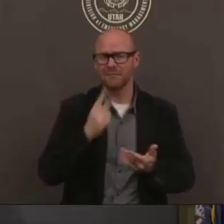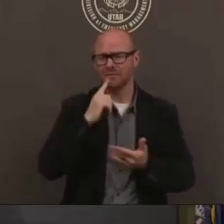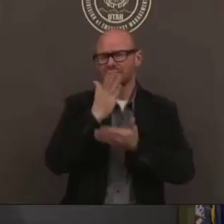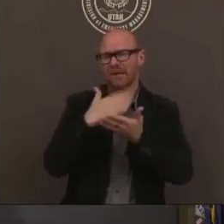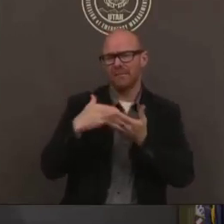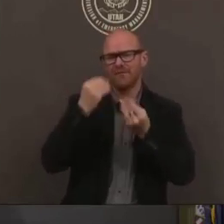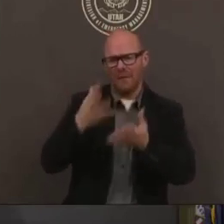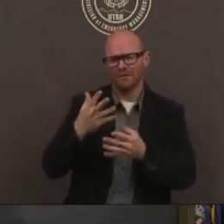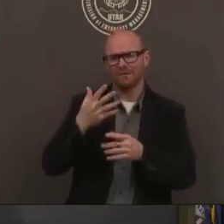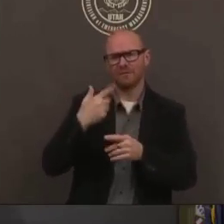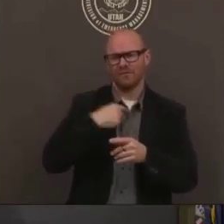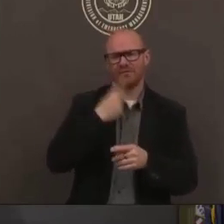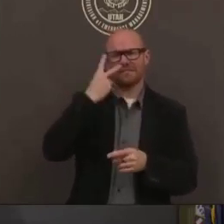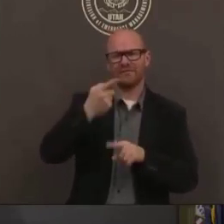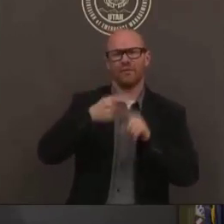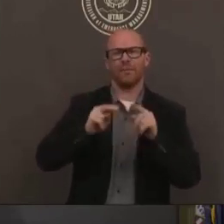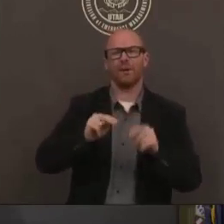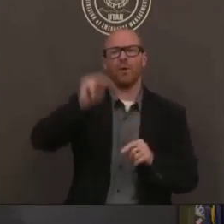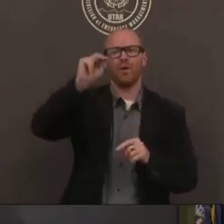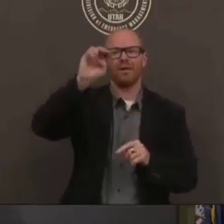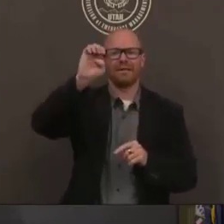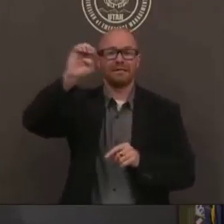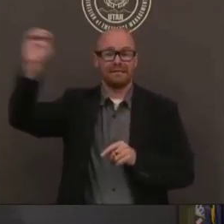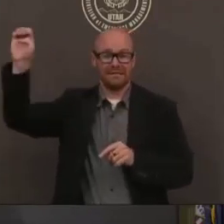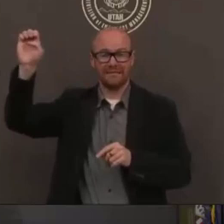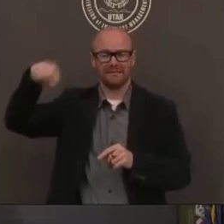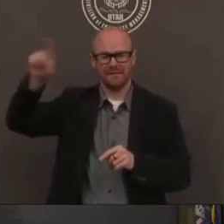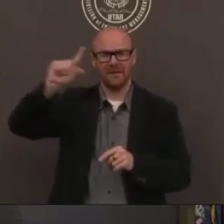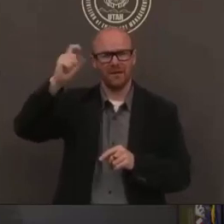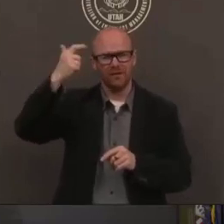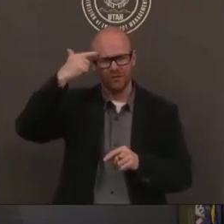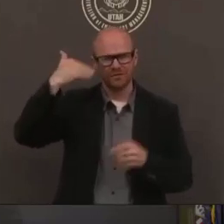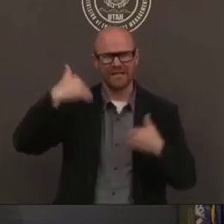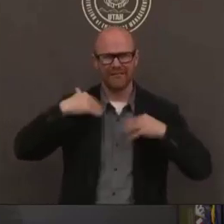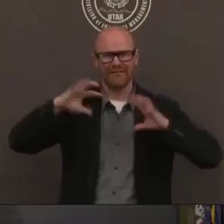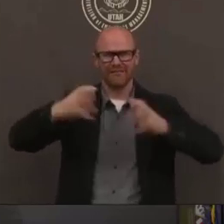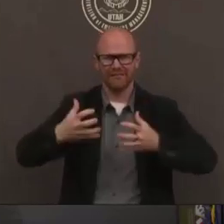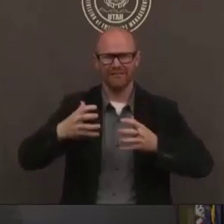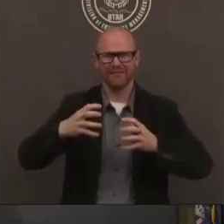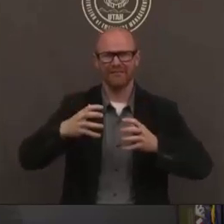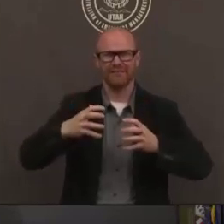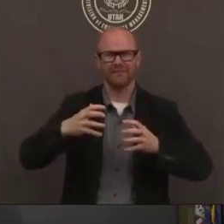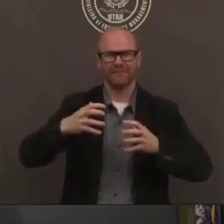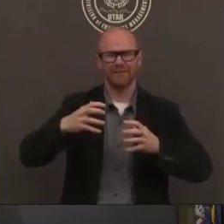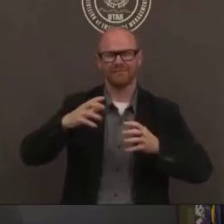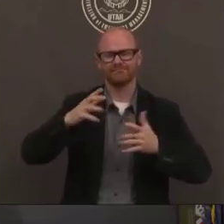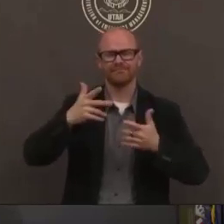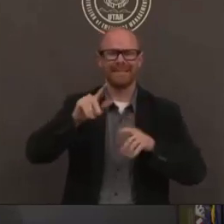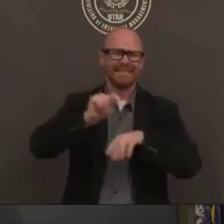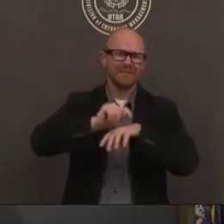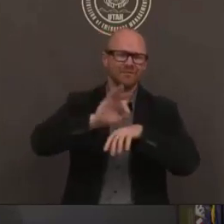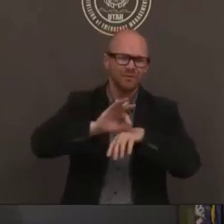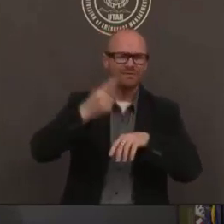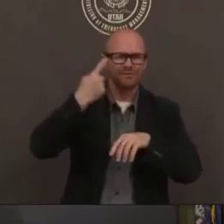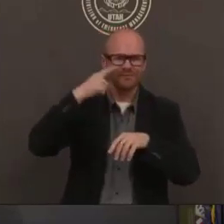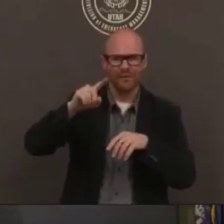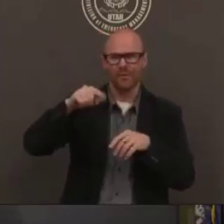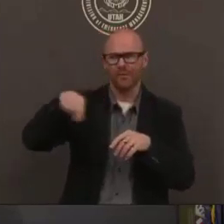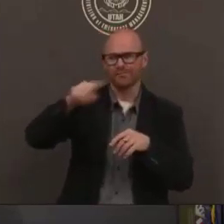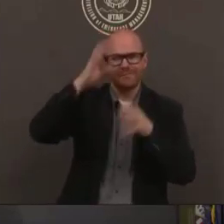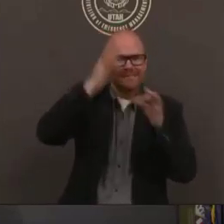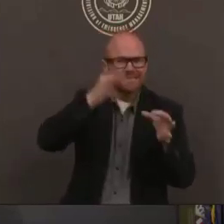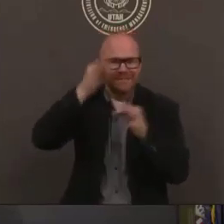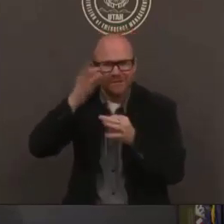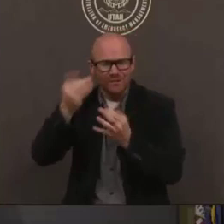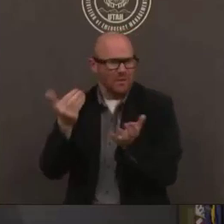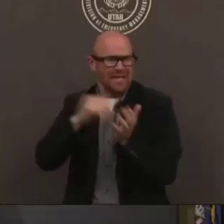coming from the Northeast. Governors are doing coalitions to try and make decisions about this since the virus knows no